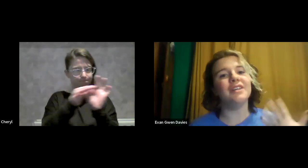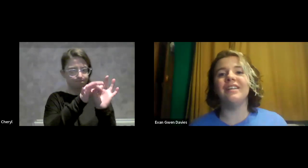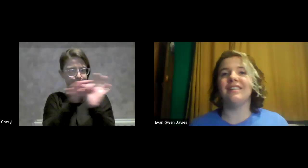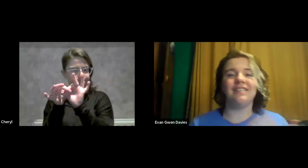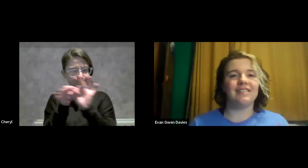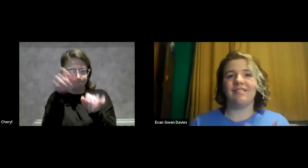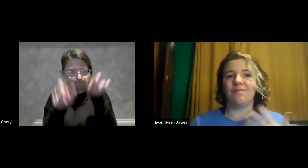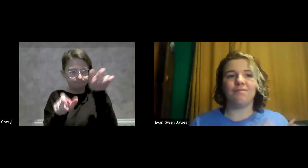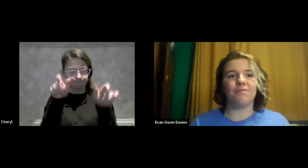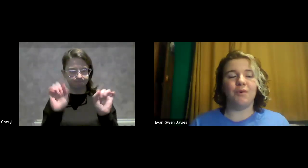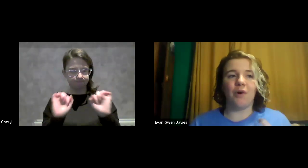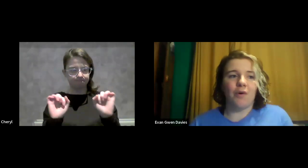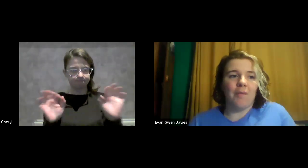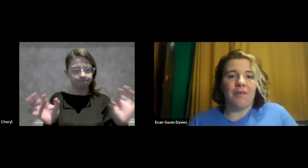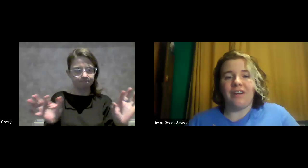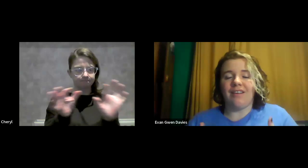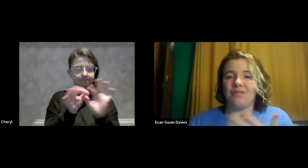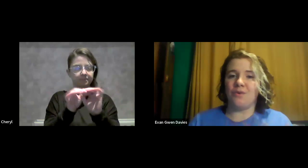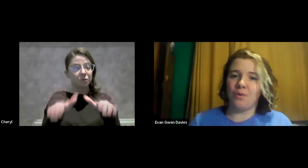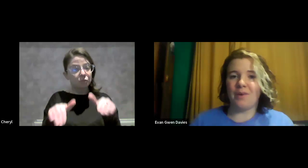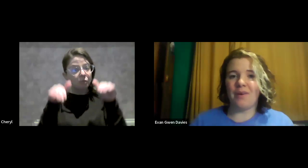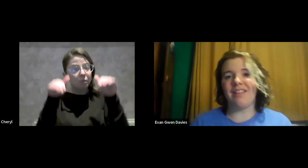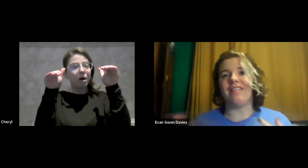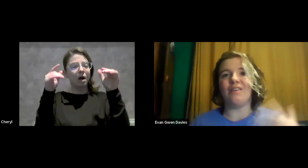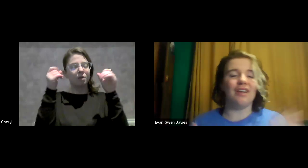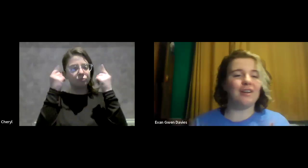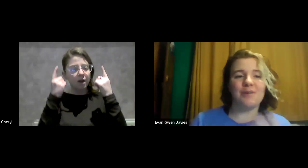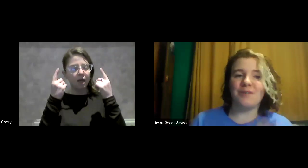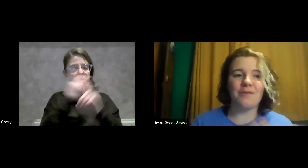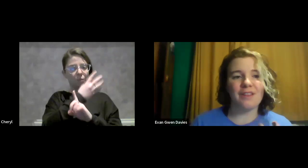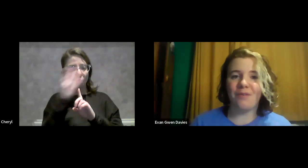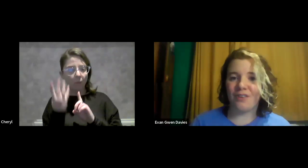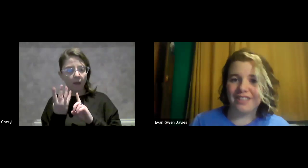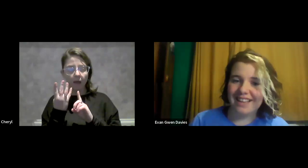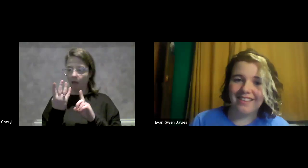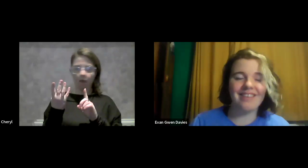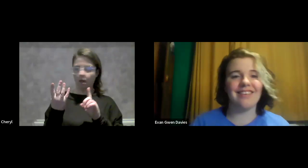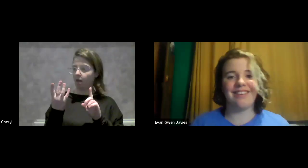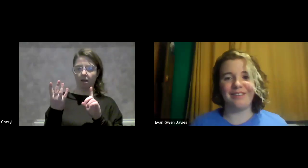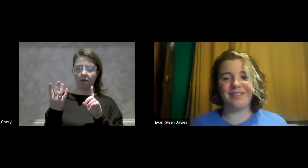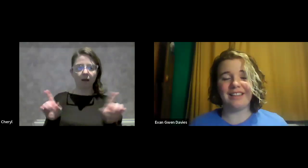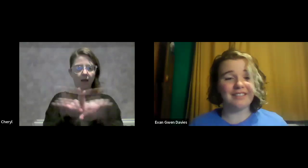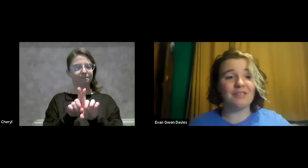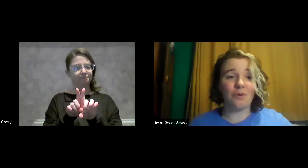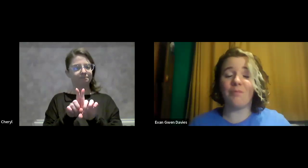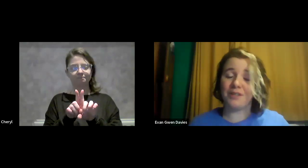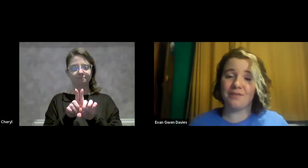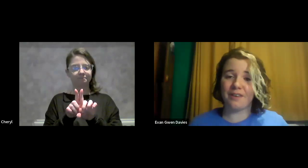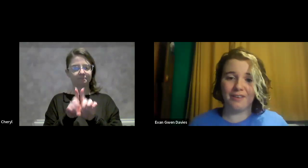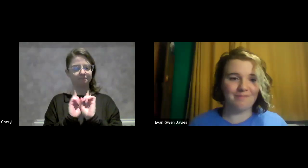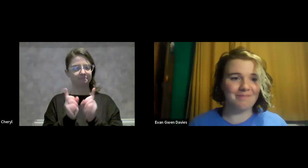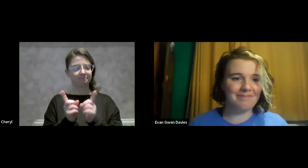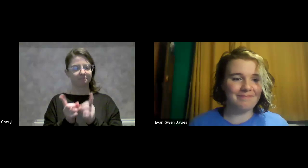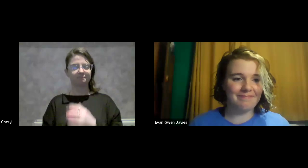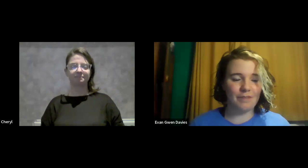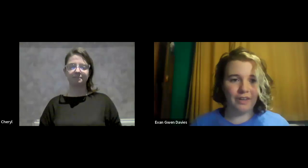who you grow up and realize you're queer with, and then you realize birds of a feather flock together. And this is called Birds of a